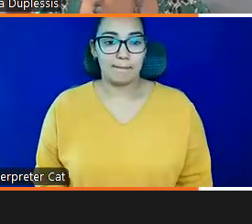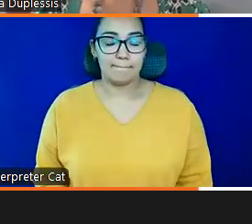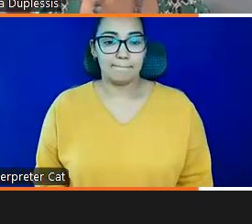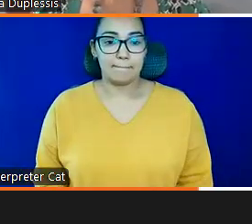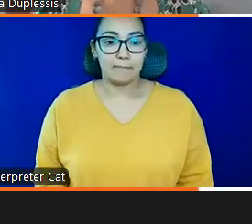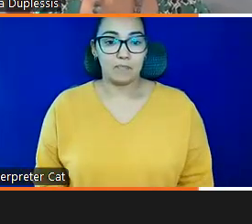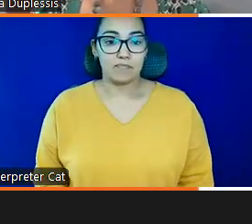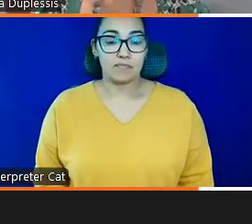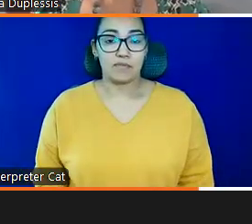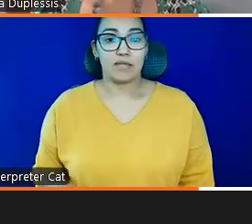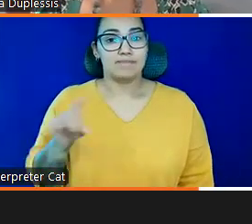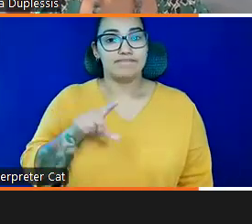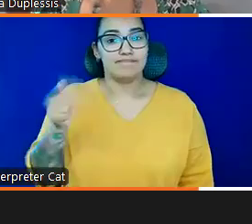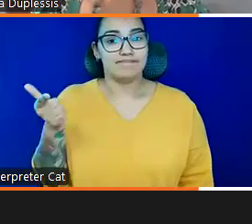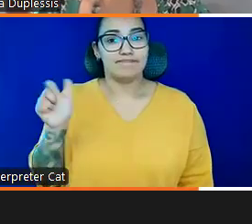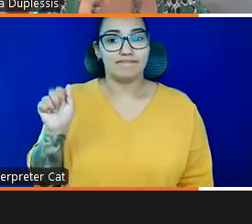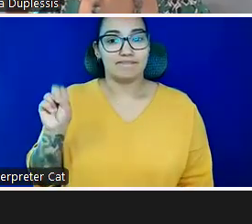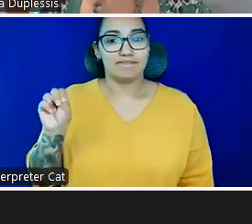And I will pass it off to you, Andrea.